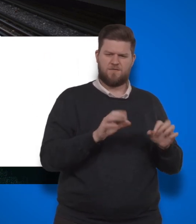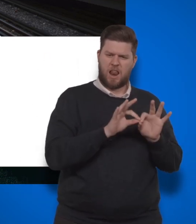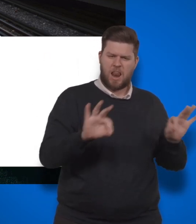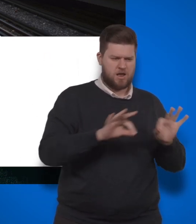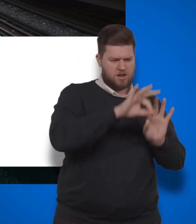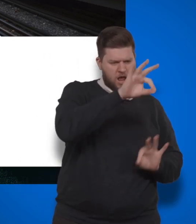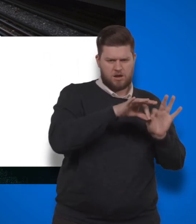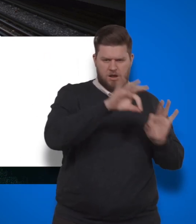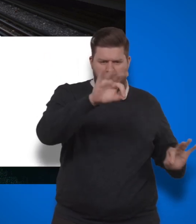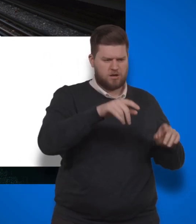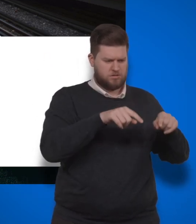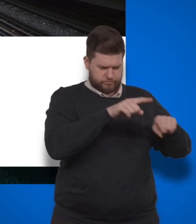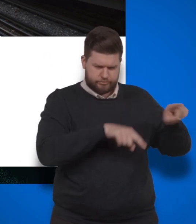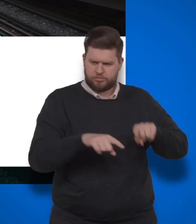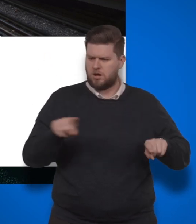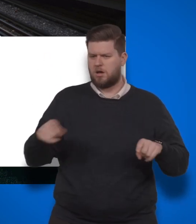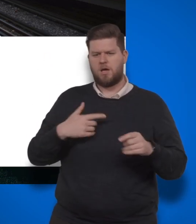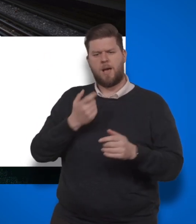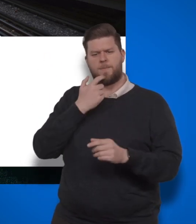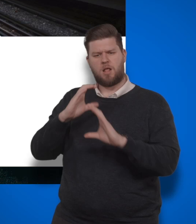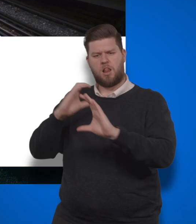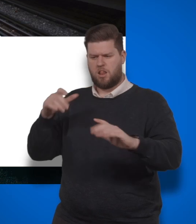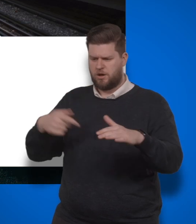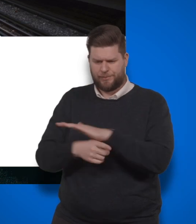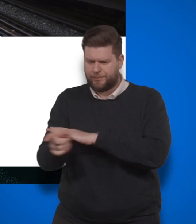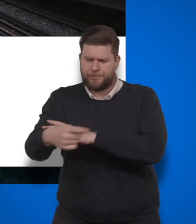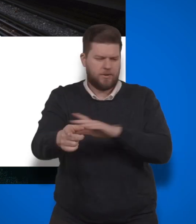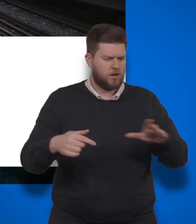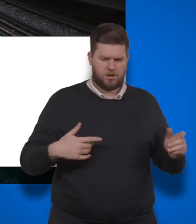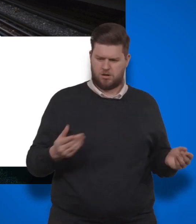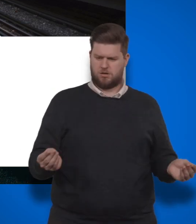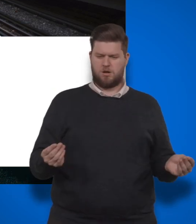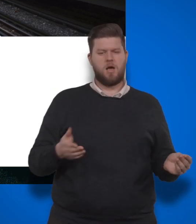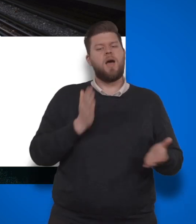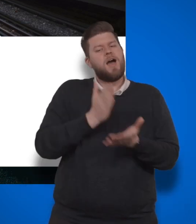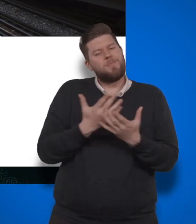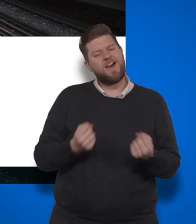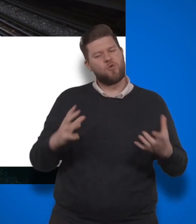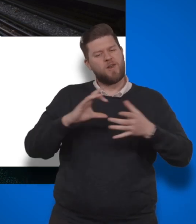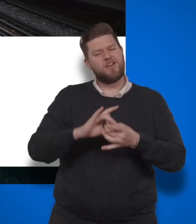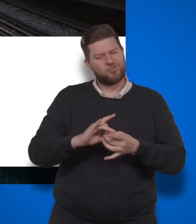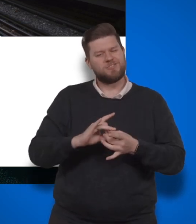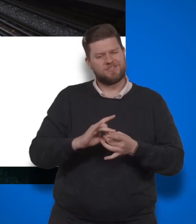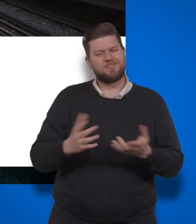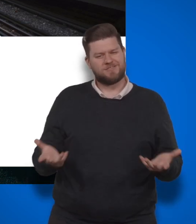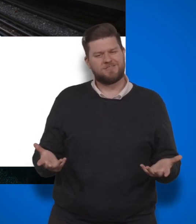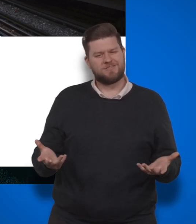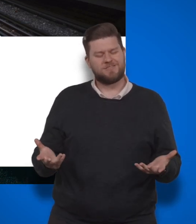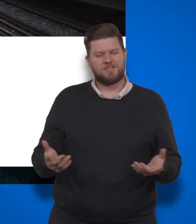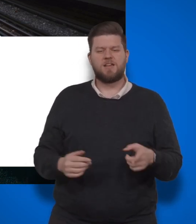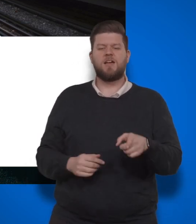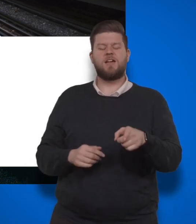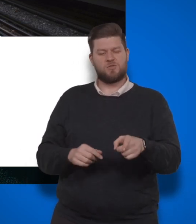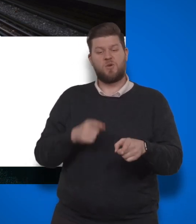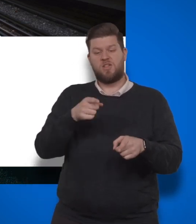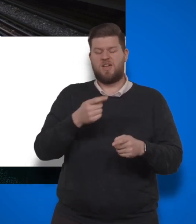connection. One is a map of the other. Now that's just an analogy, but I suggest that's a picture of what